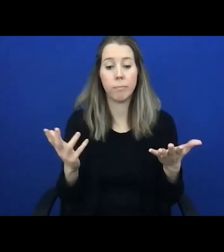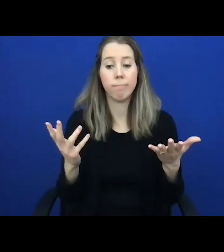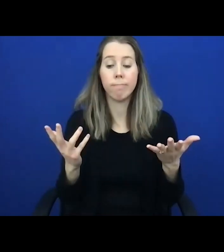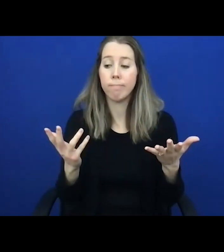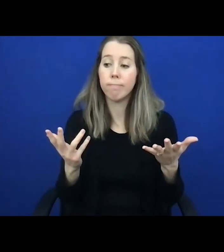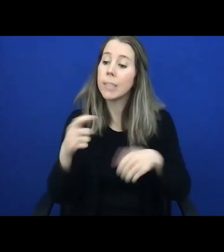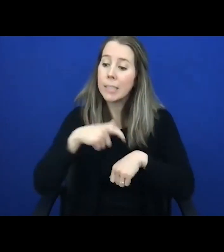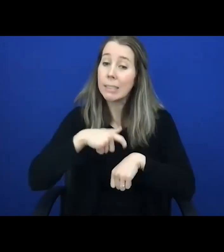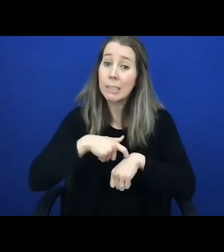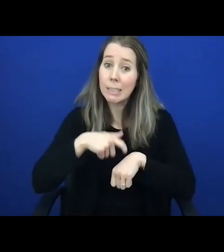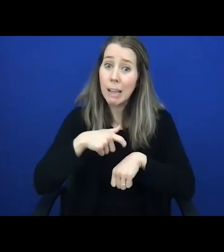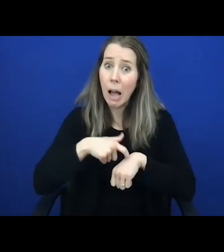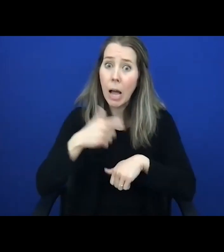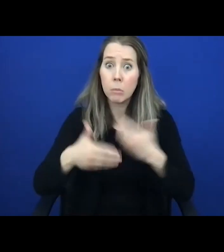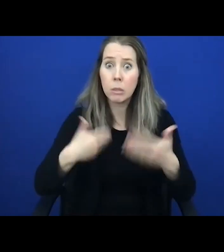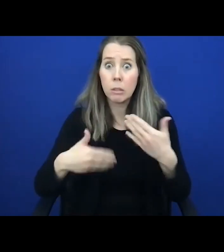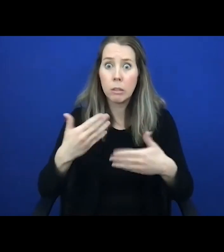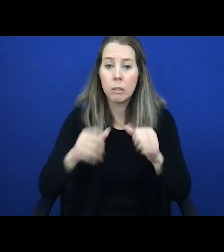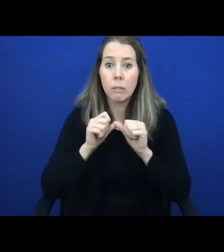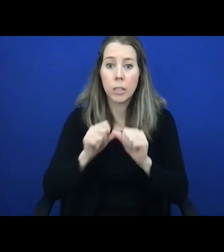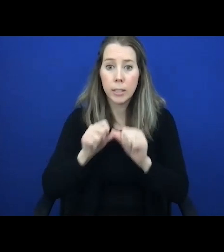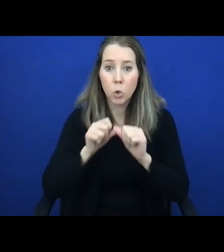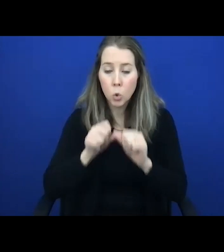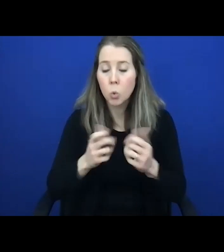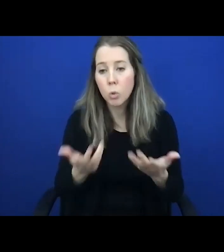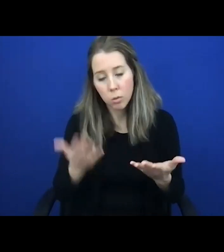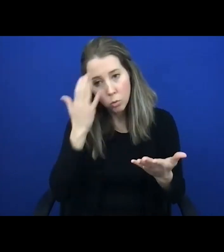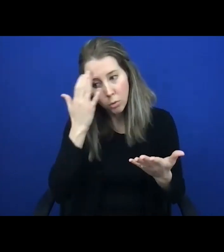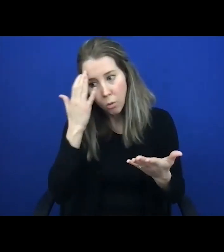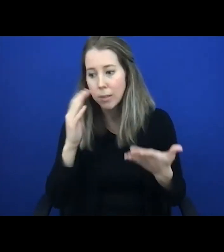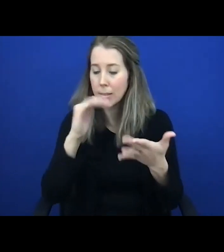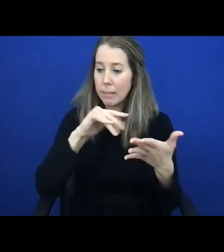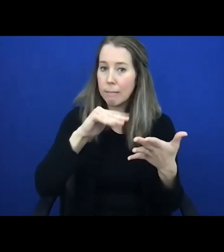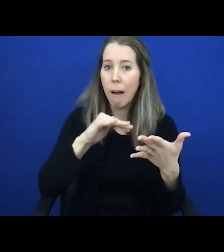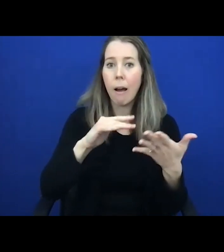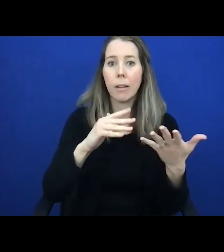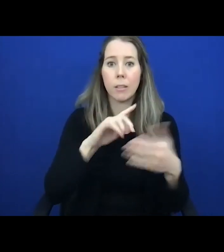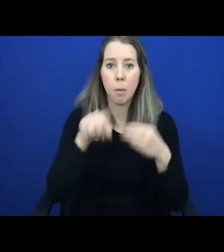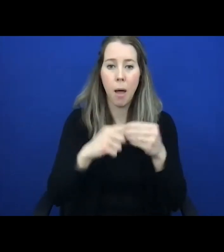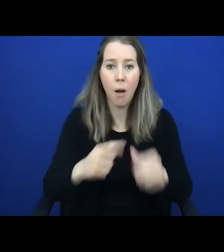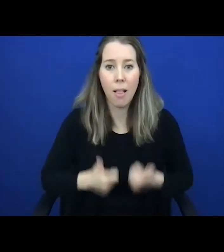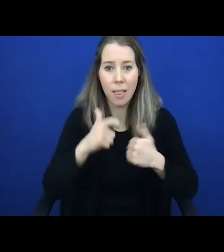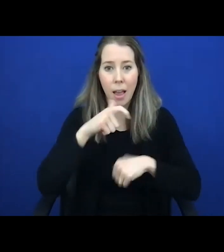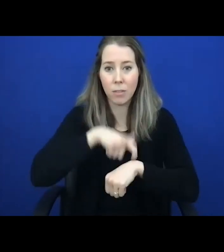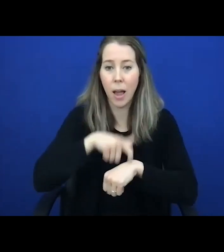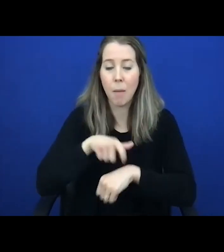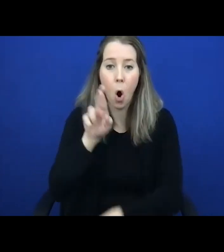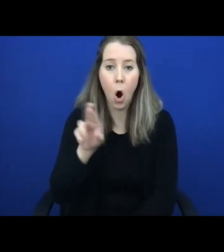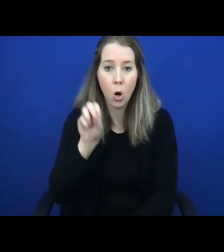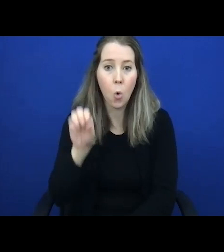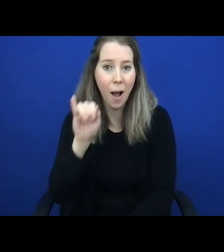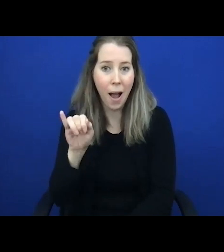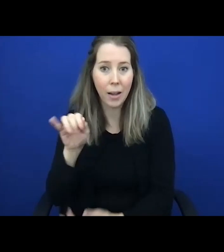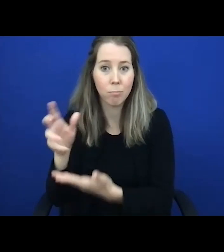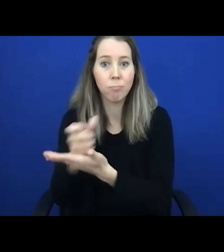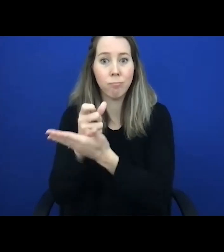time marches on, right? So the studies that talk about the lifetime ROI earning potential of a bachelor's degree